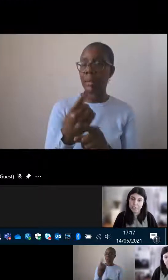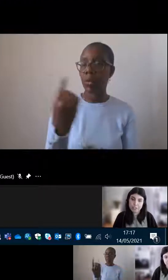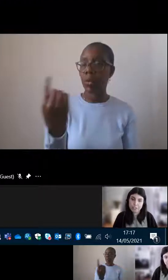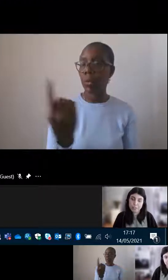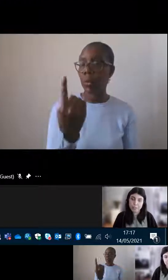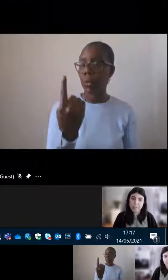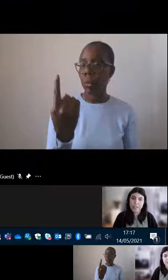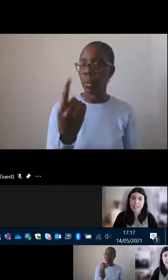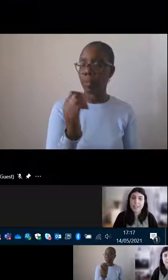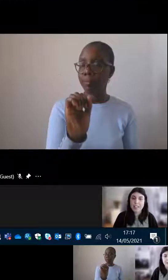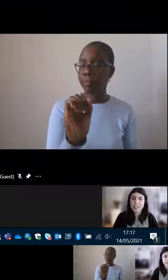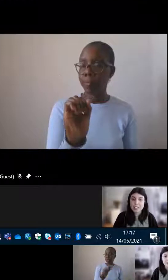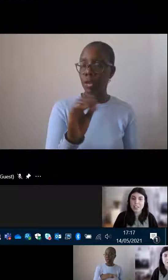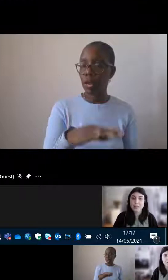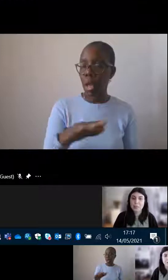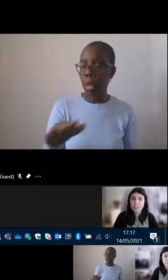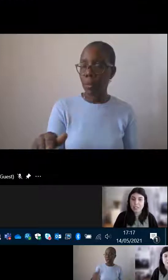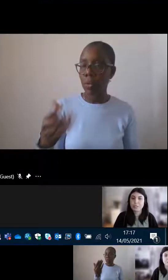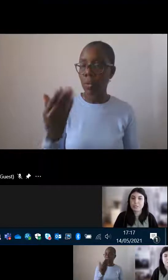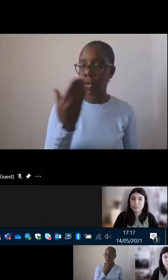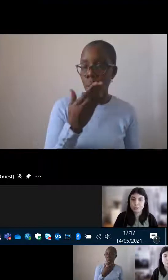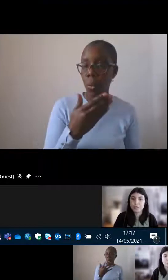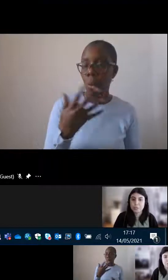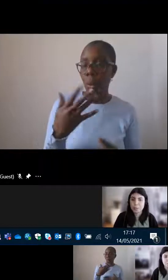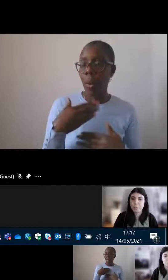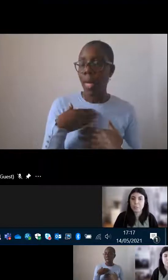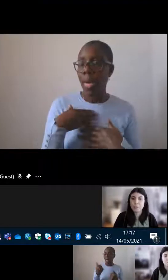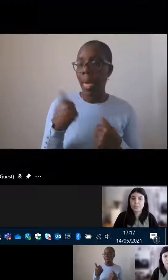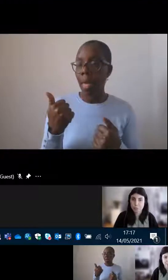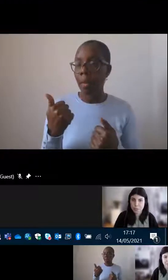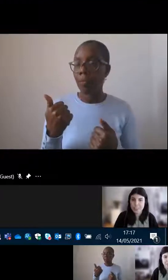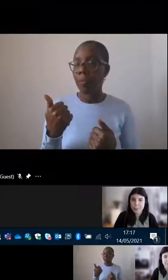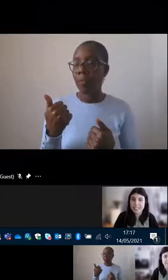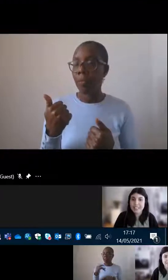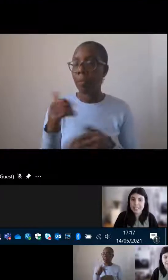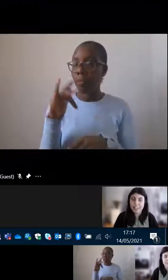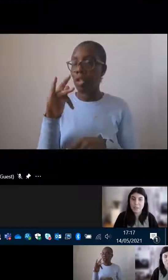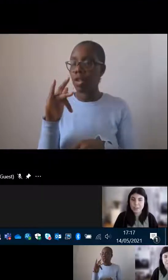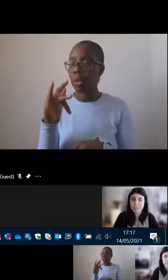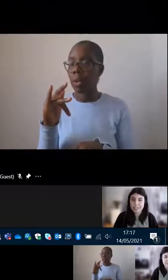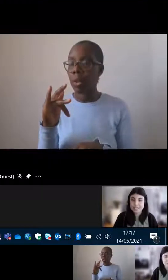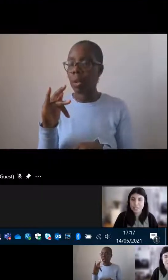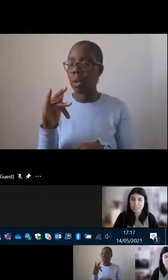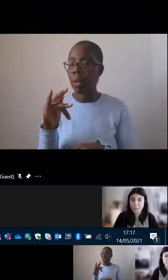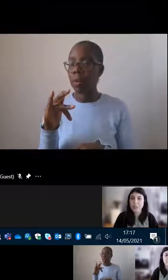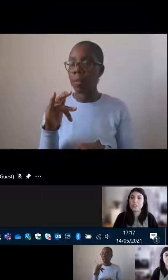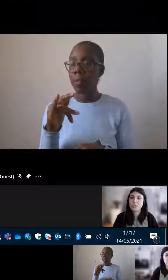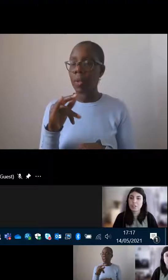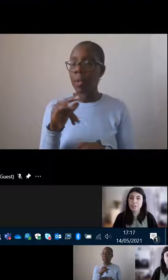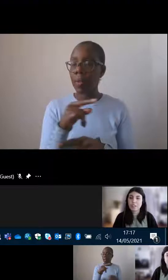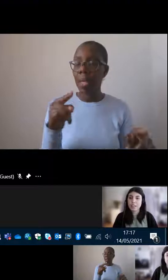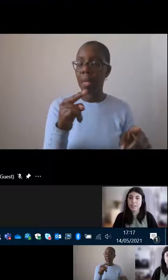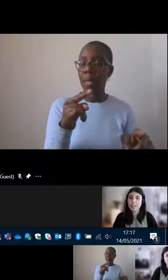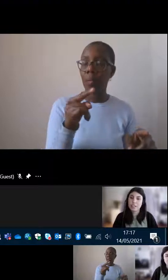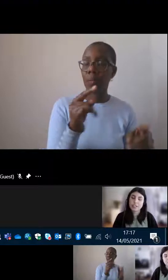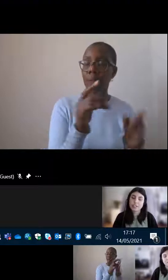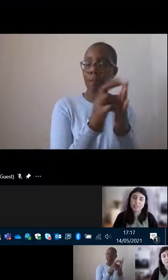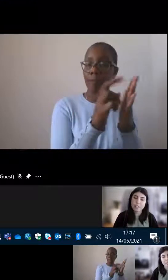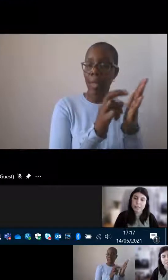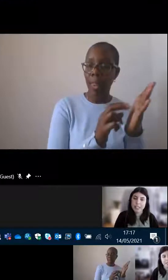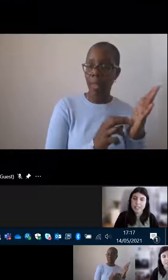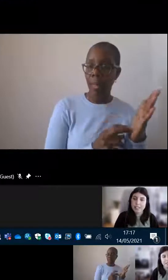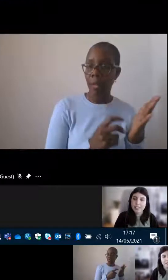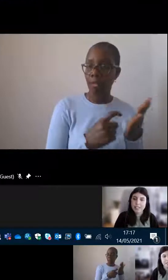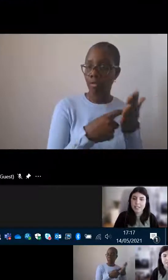health professional, and they can complete a referral form for you, and they will send it to